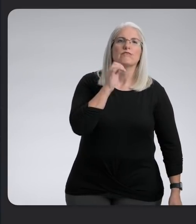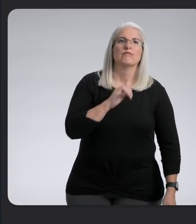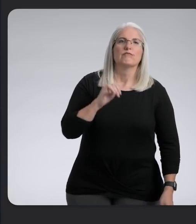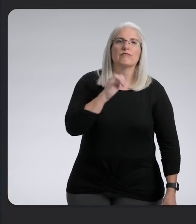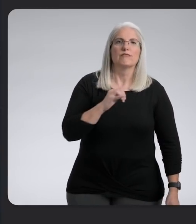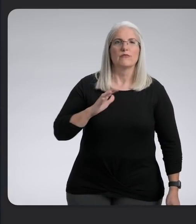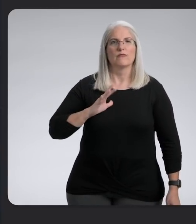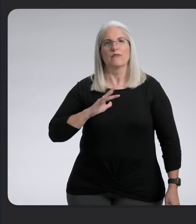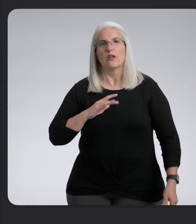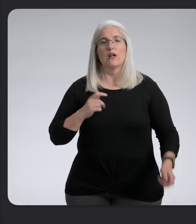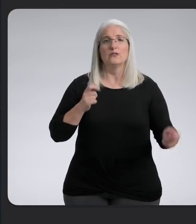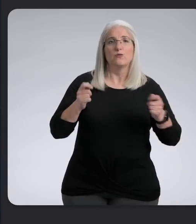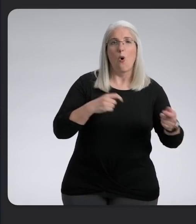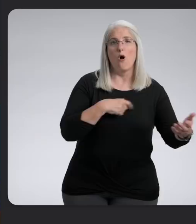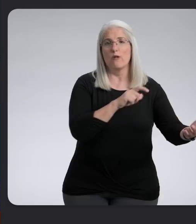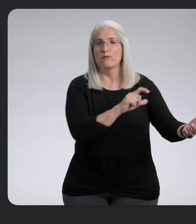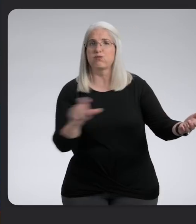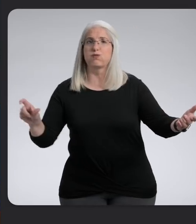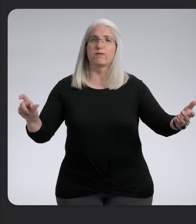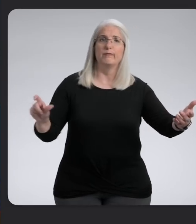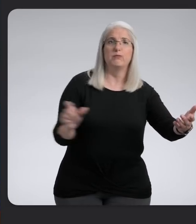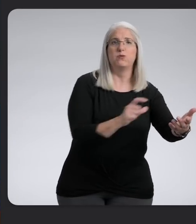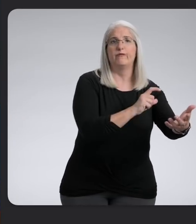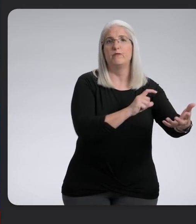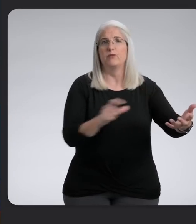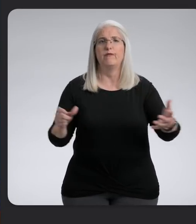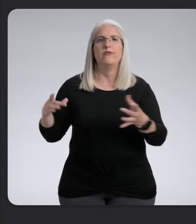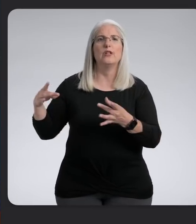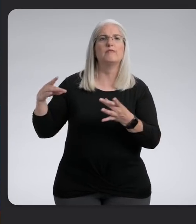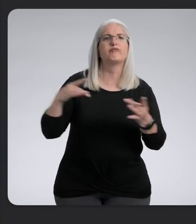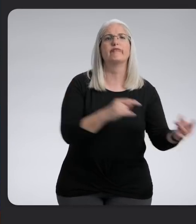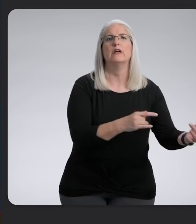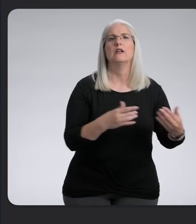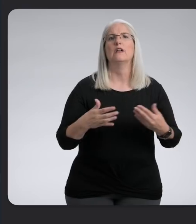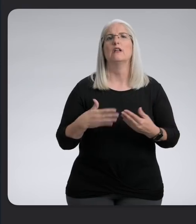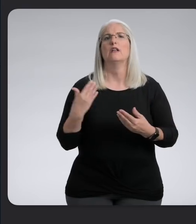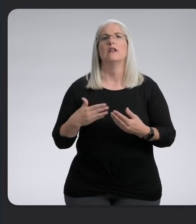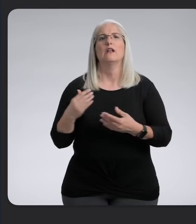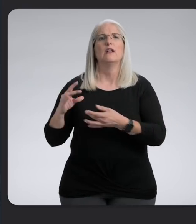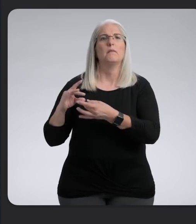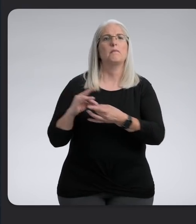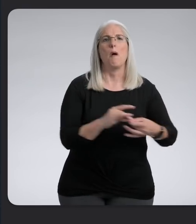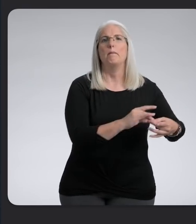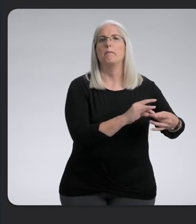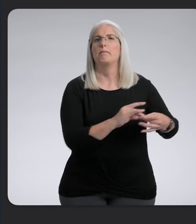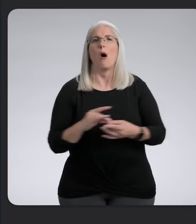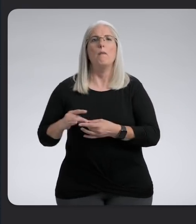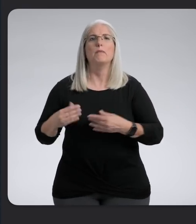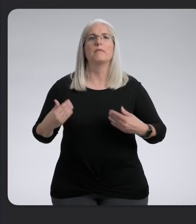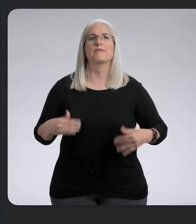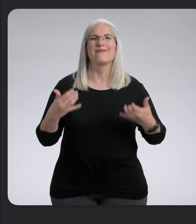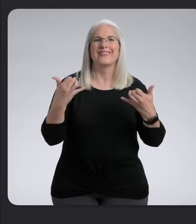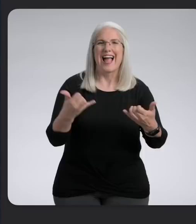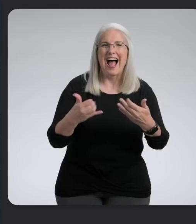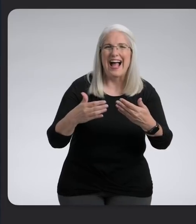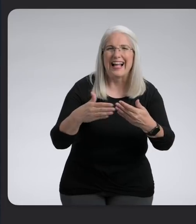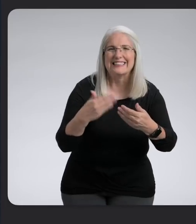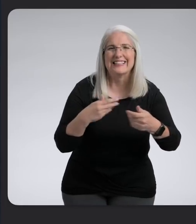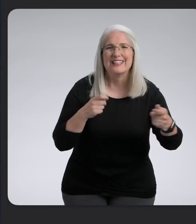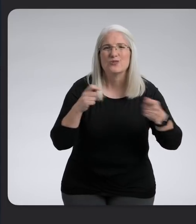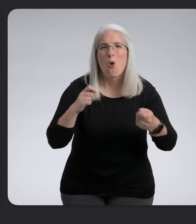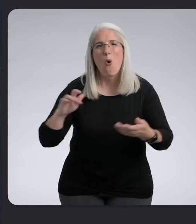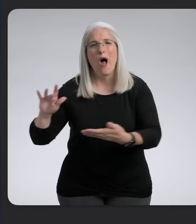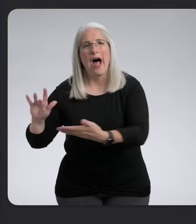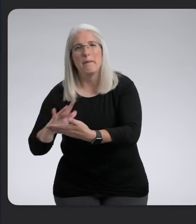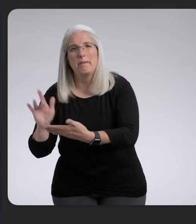my cursor back and forth effortlessly between the two. Now it's easy to control my iPad with just the